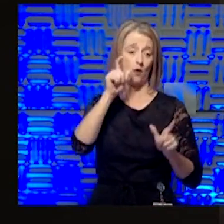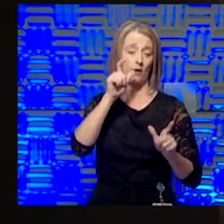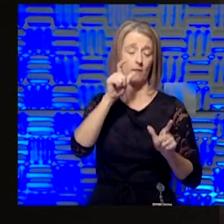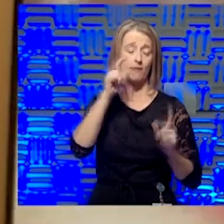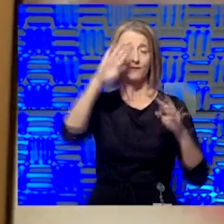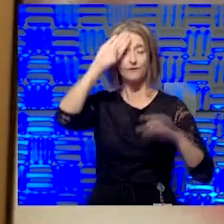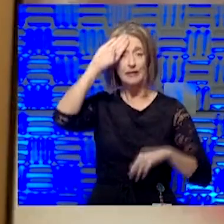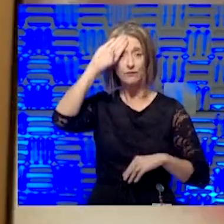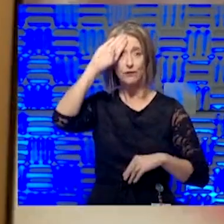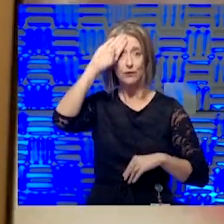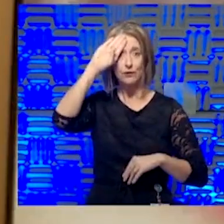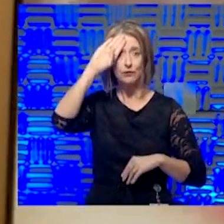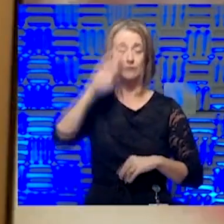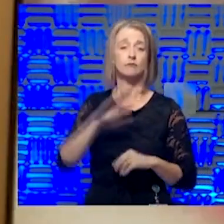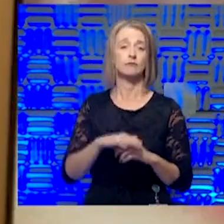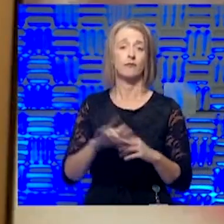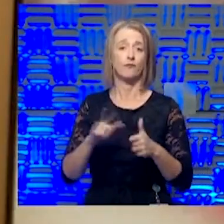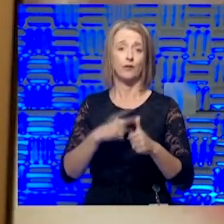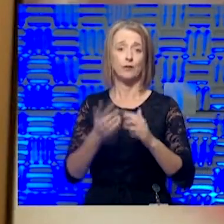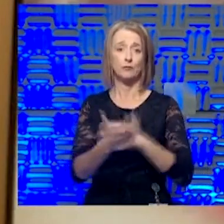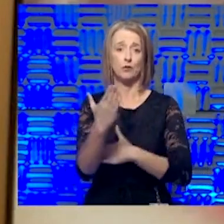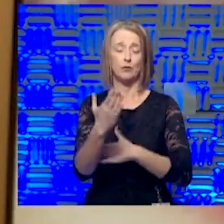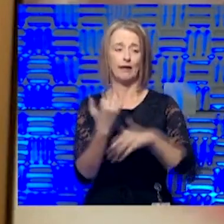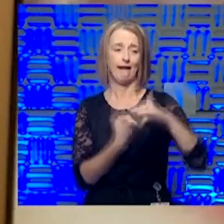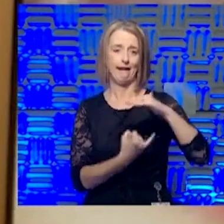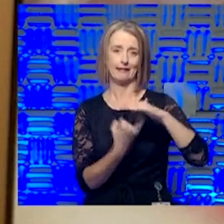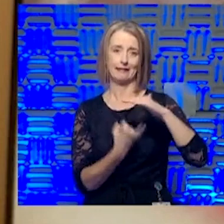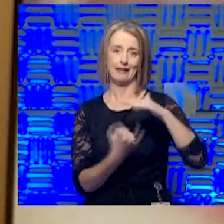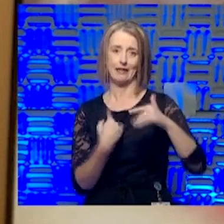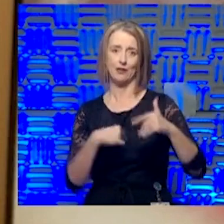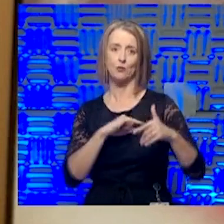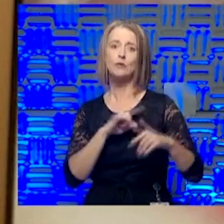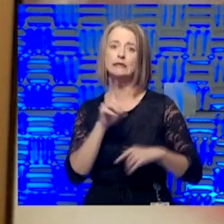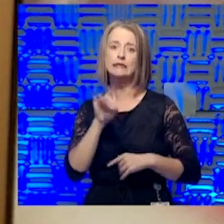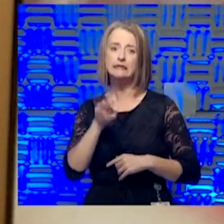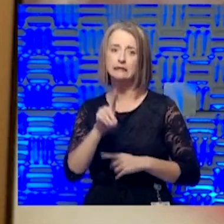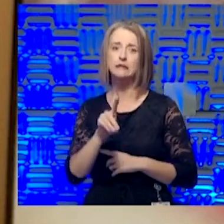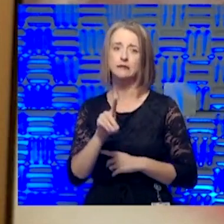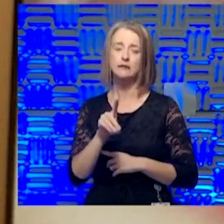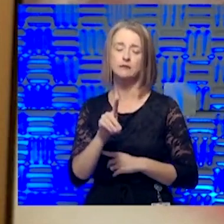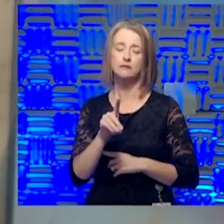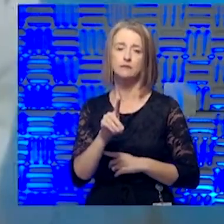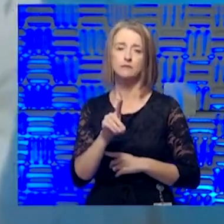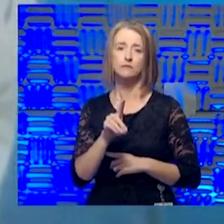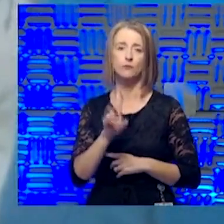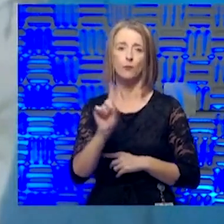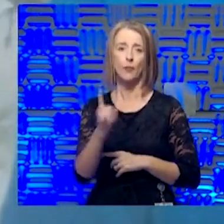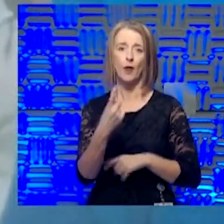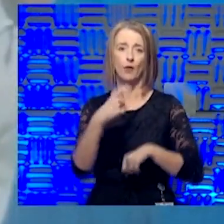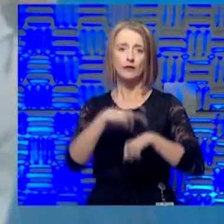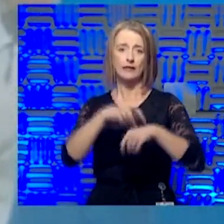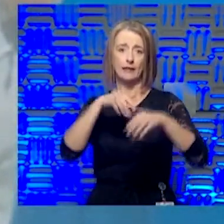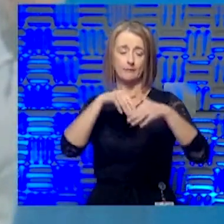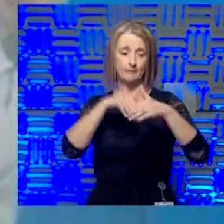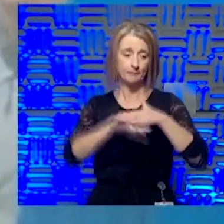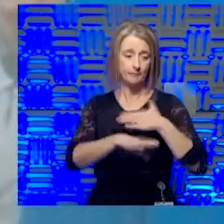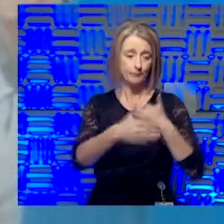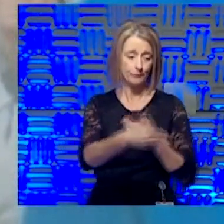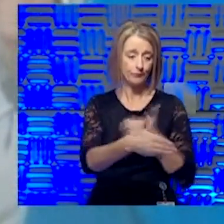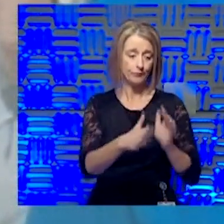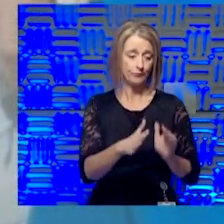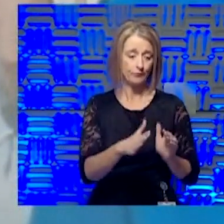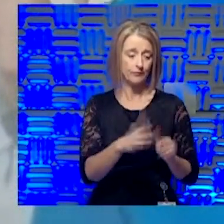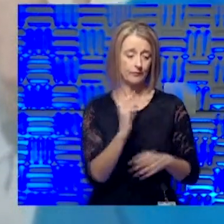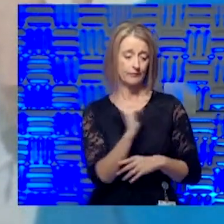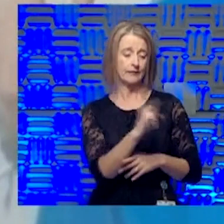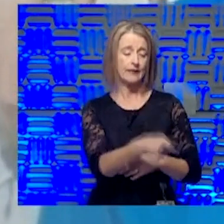fever, we quarantined. And the only time I would go in there was to